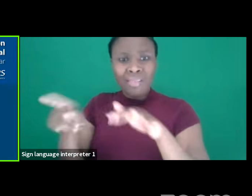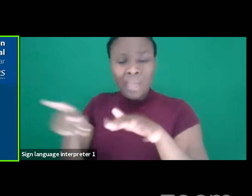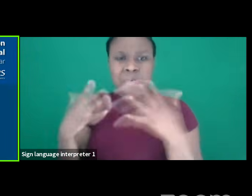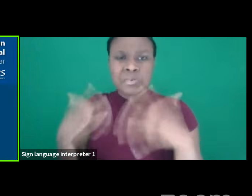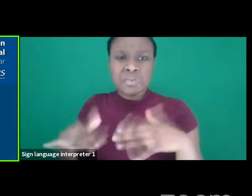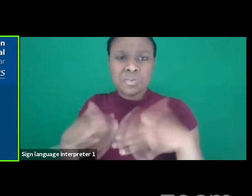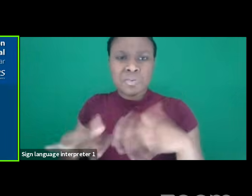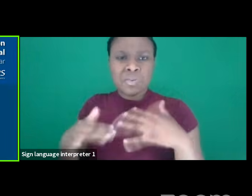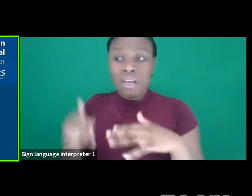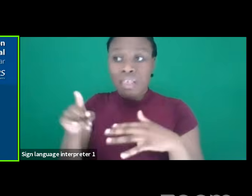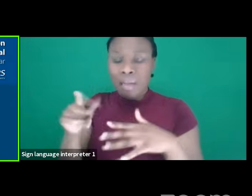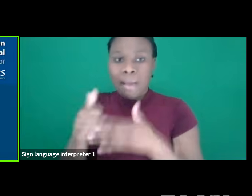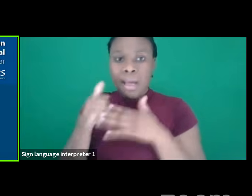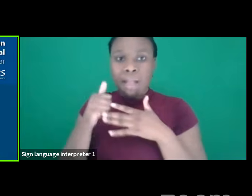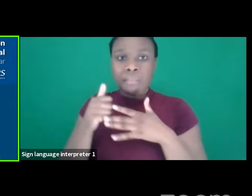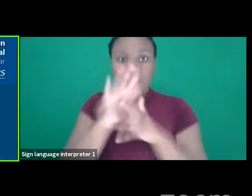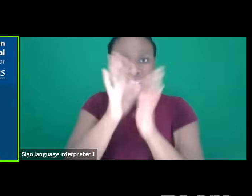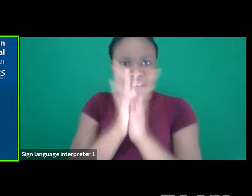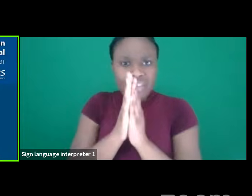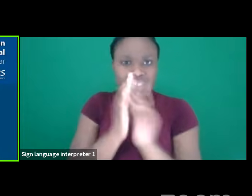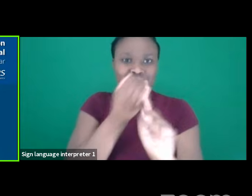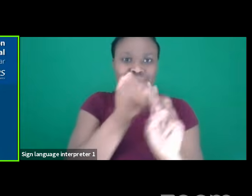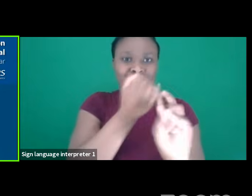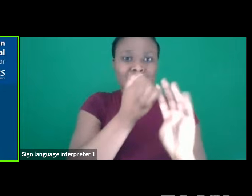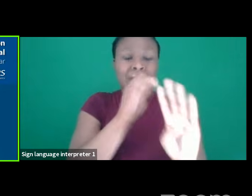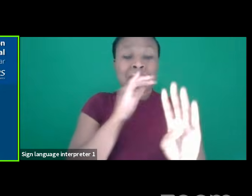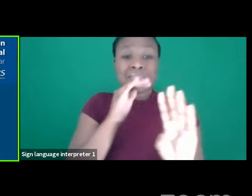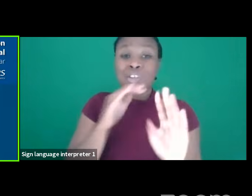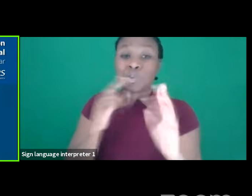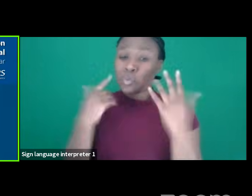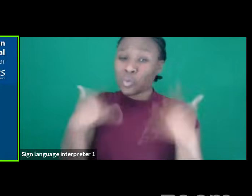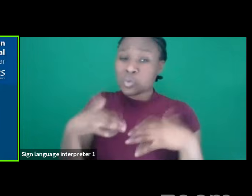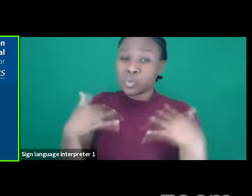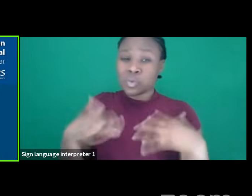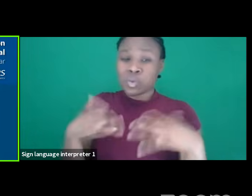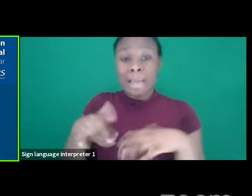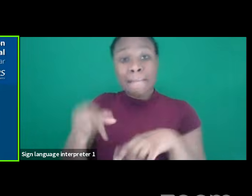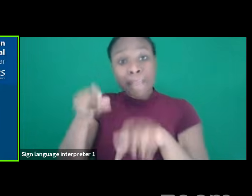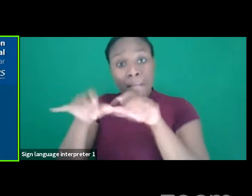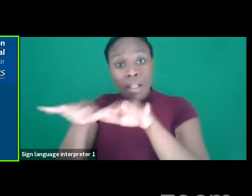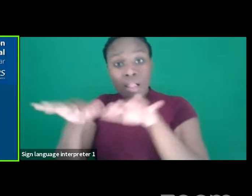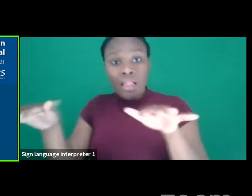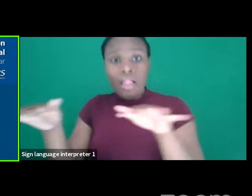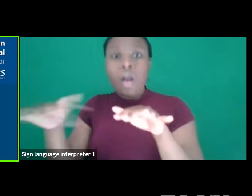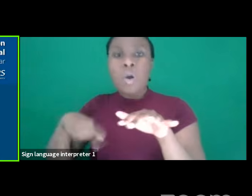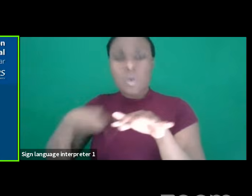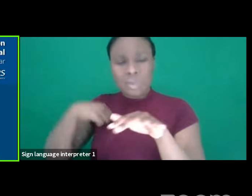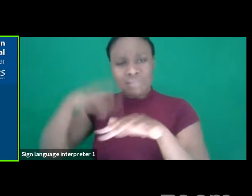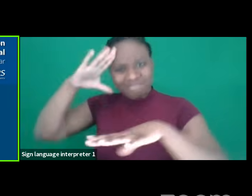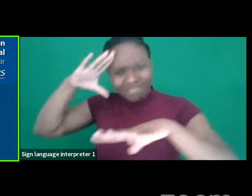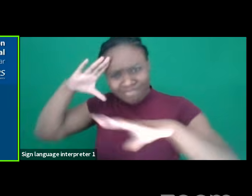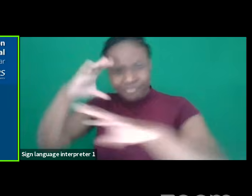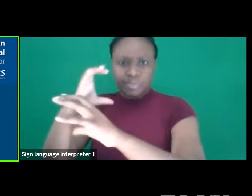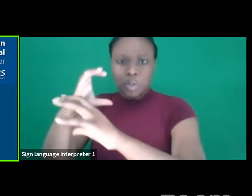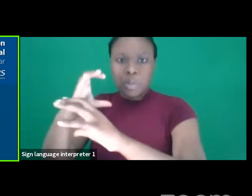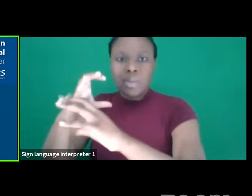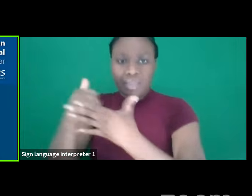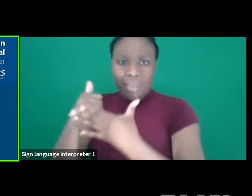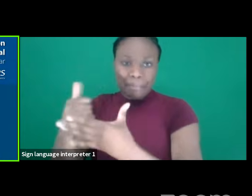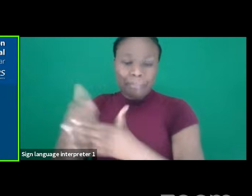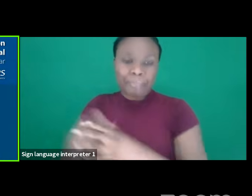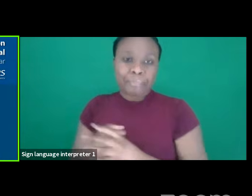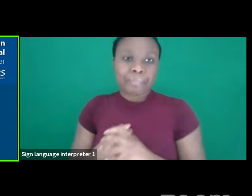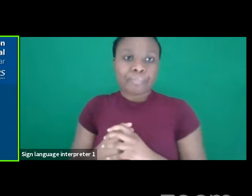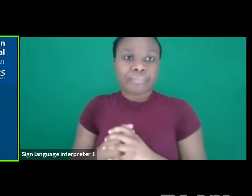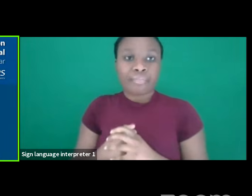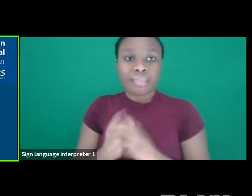come together. And we invest quite a lot in our human capital towards that. Strategic objective number 5 and 6